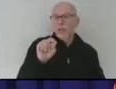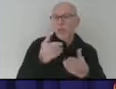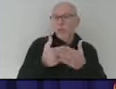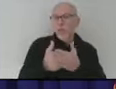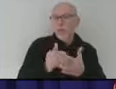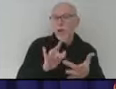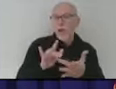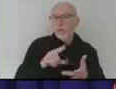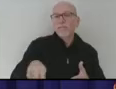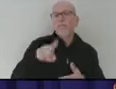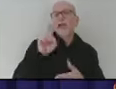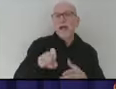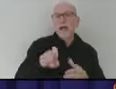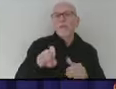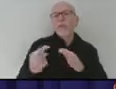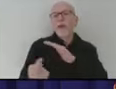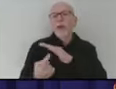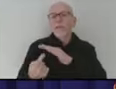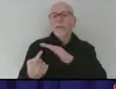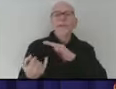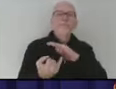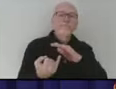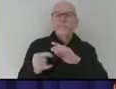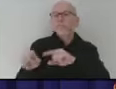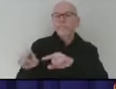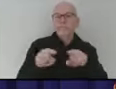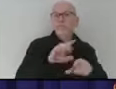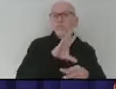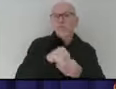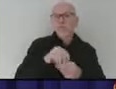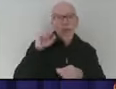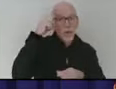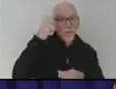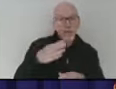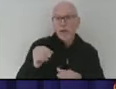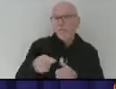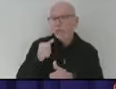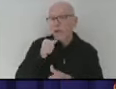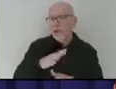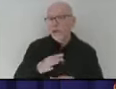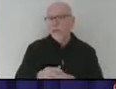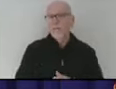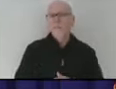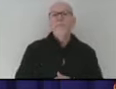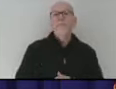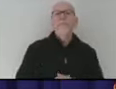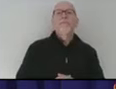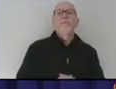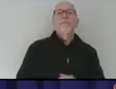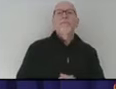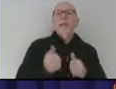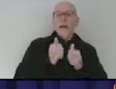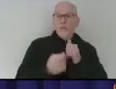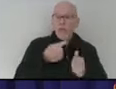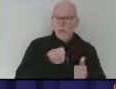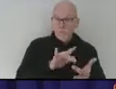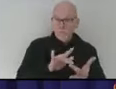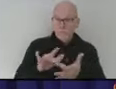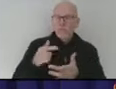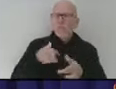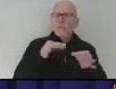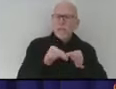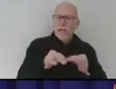to isolate or quarantine, including the governor and the first lady. With everyone we reached, we explained the importance